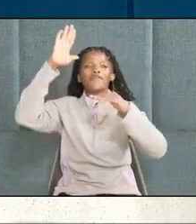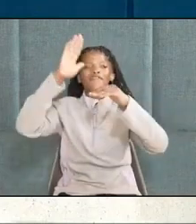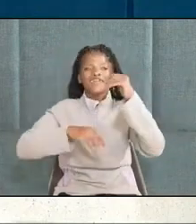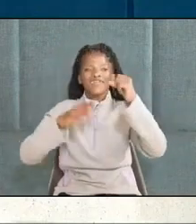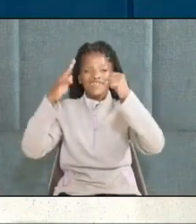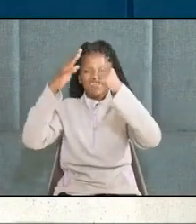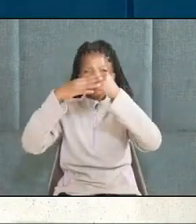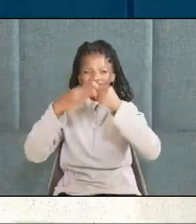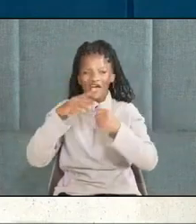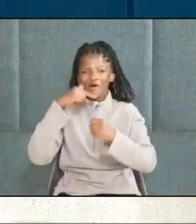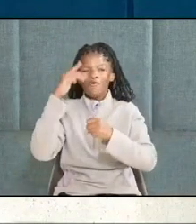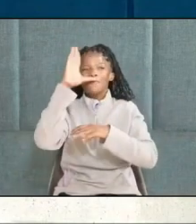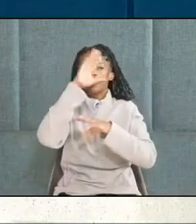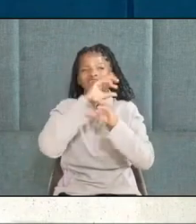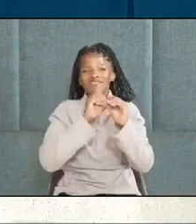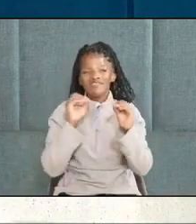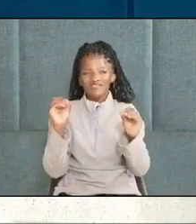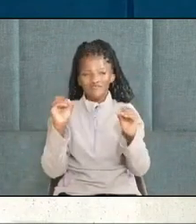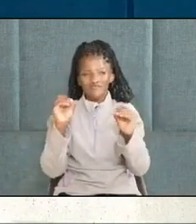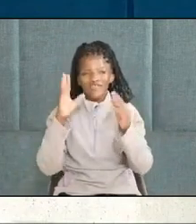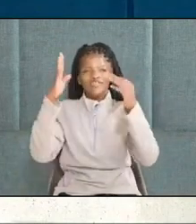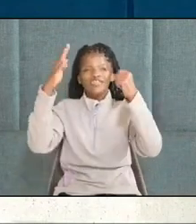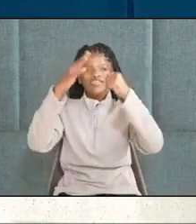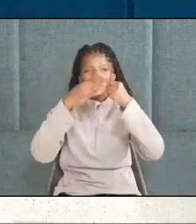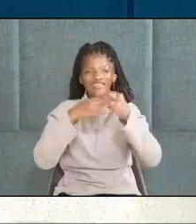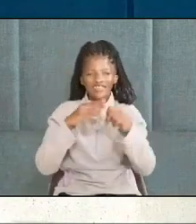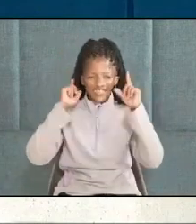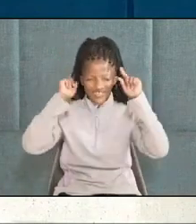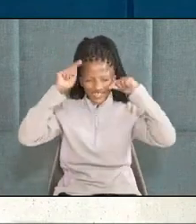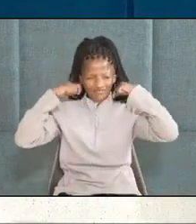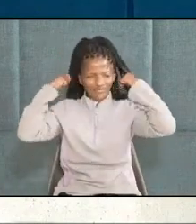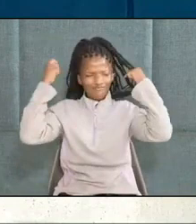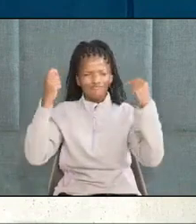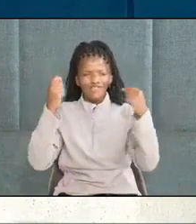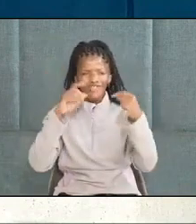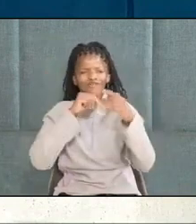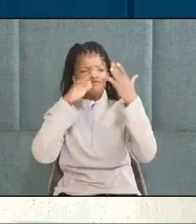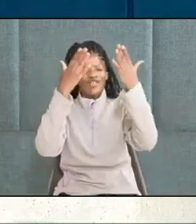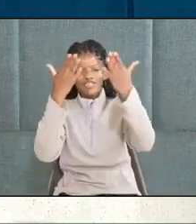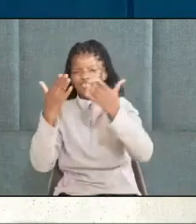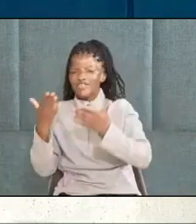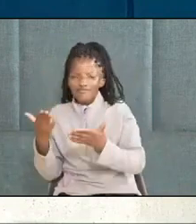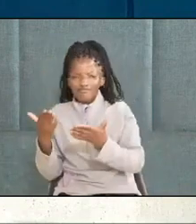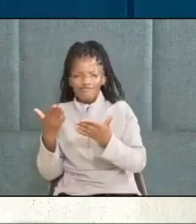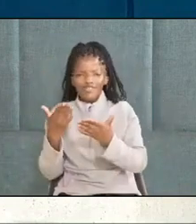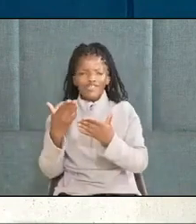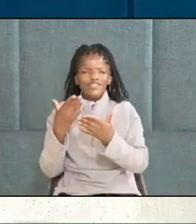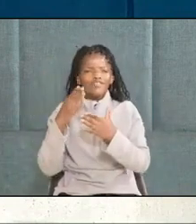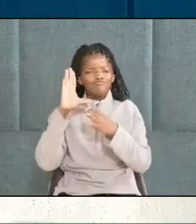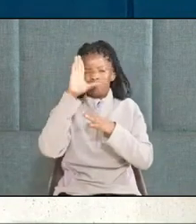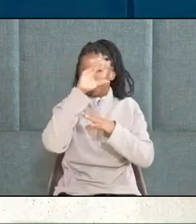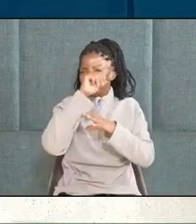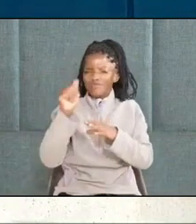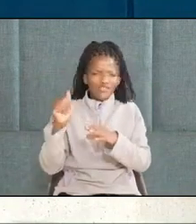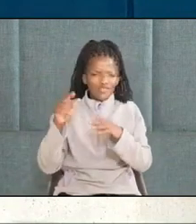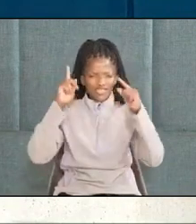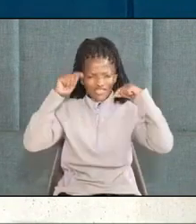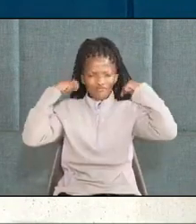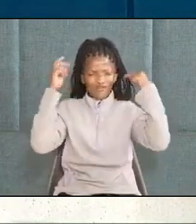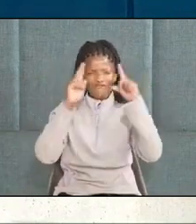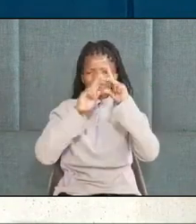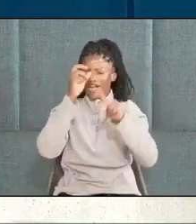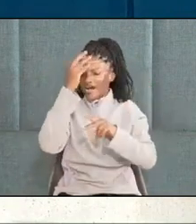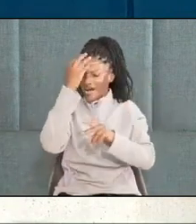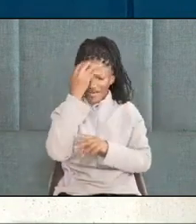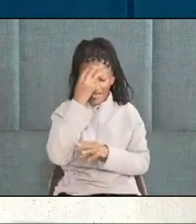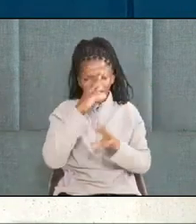who did not get lost. The 99 sheep did not welcome the lost sheep. They were very angry that it